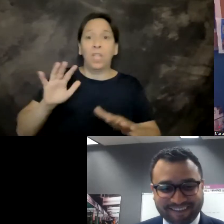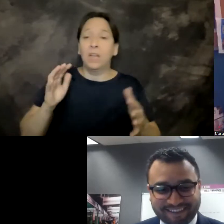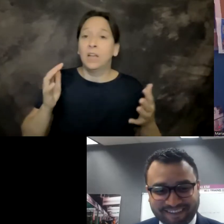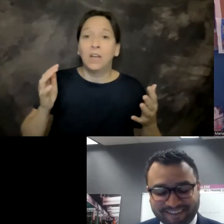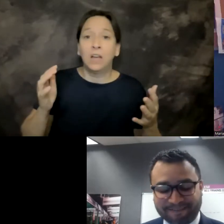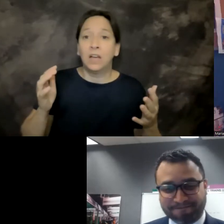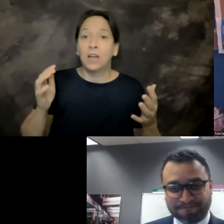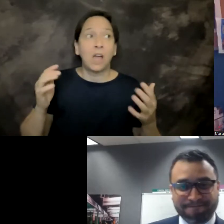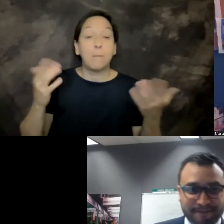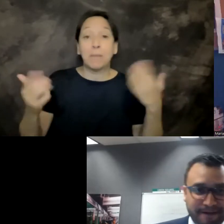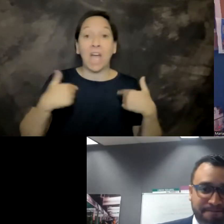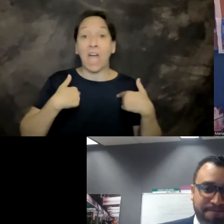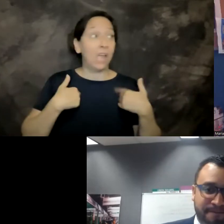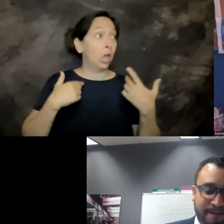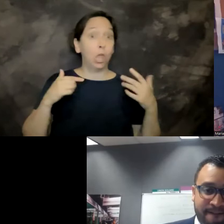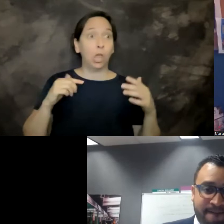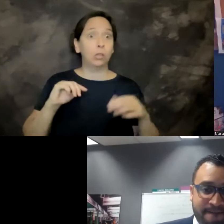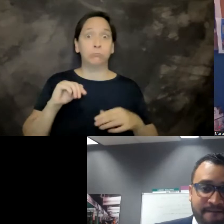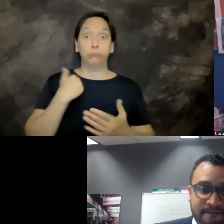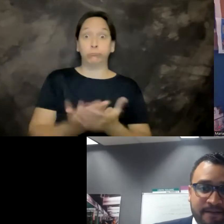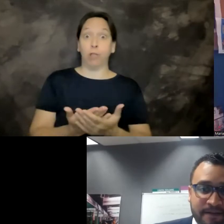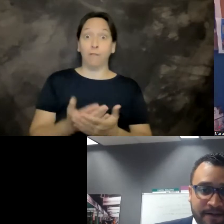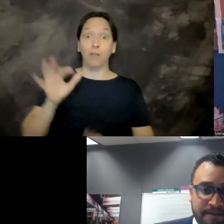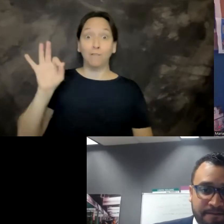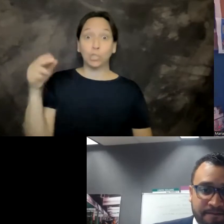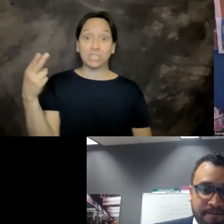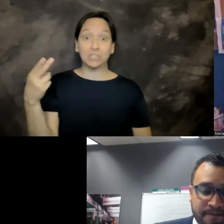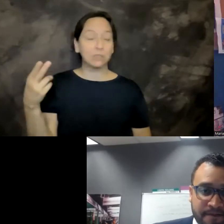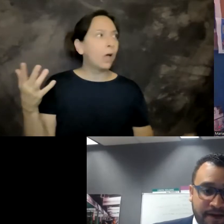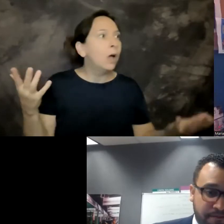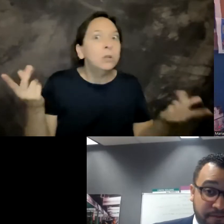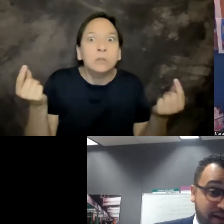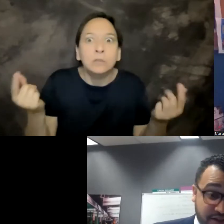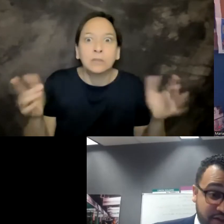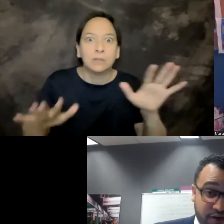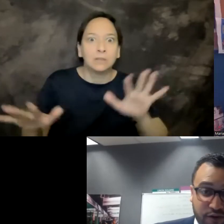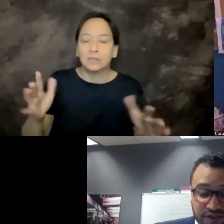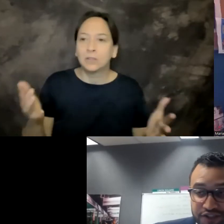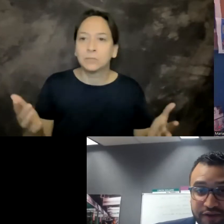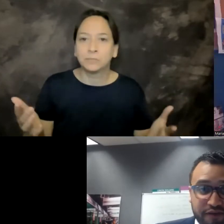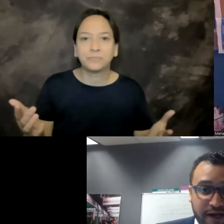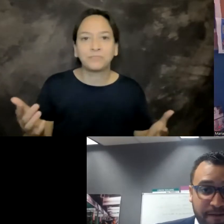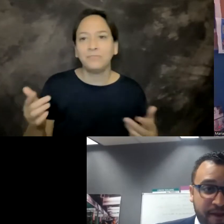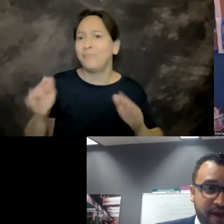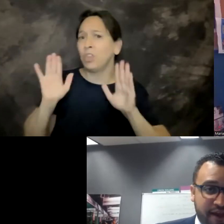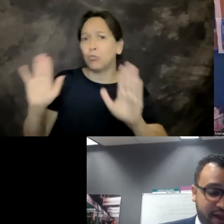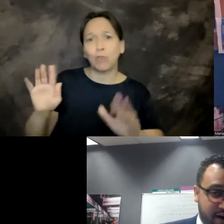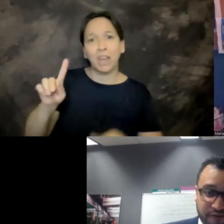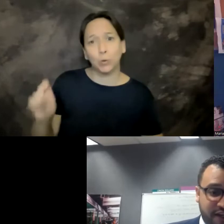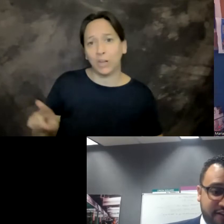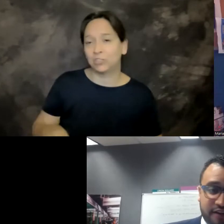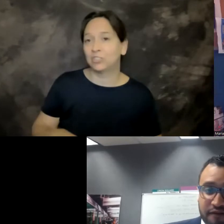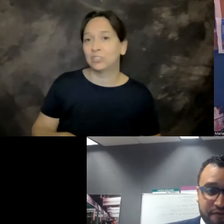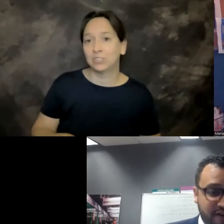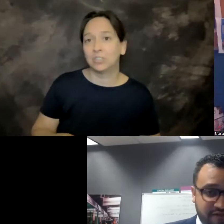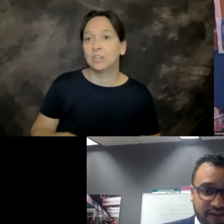to Forest Hills. Yeah. What kinds of supports can we get that day in that moment? Yeah, that's a great question, Chief. Cannot